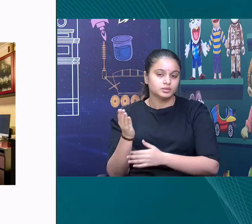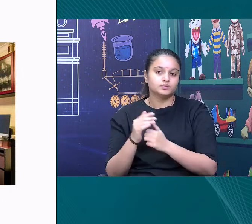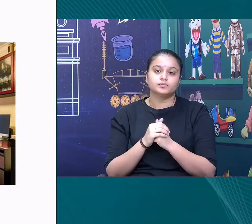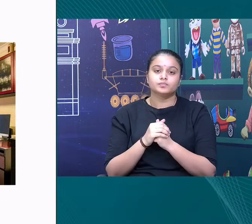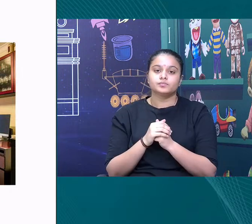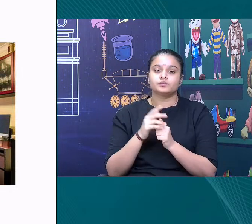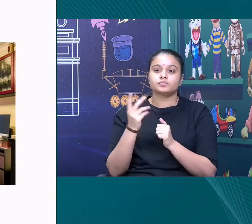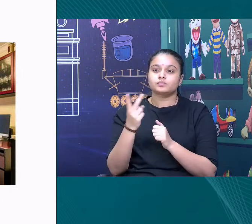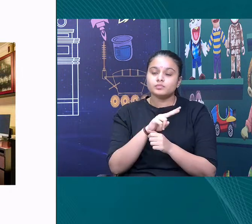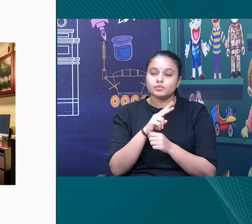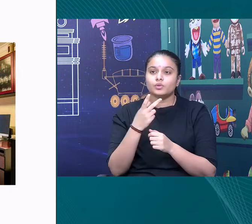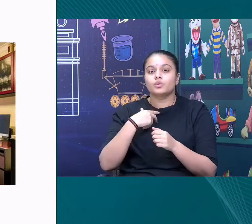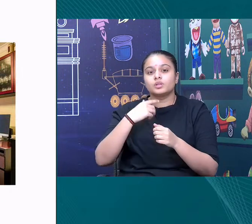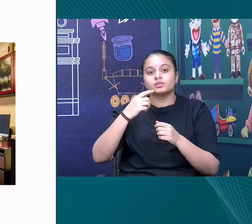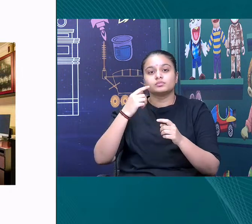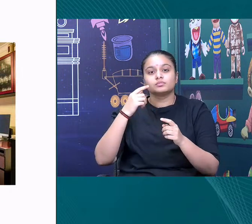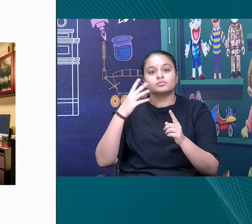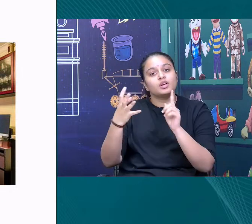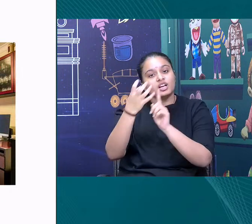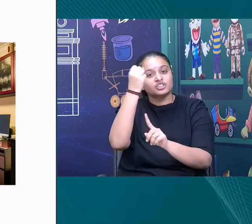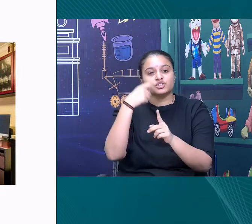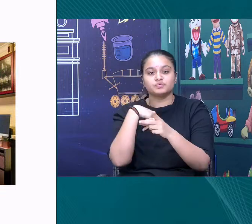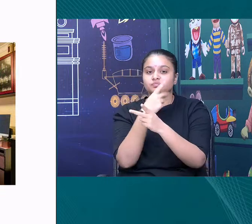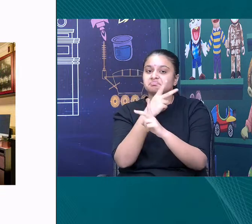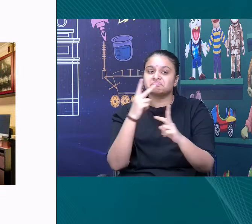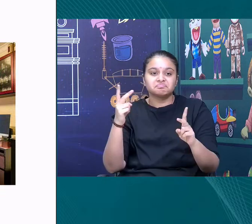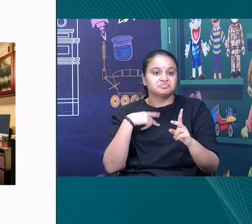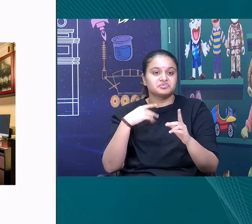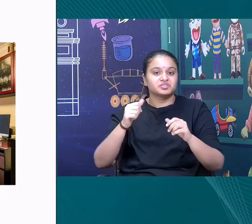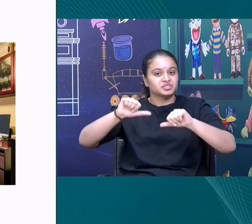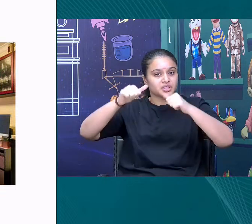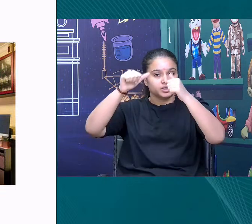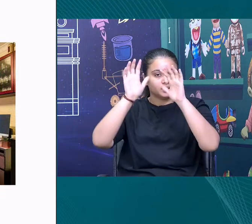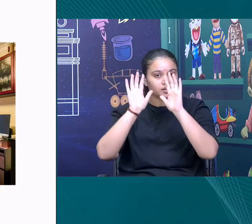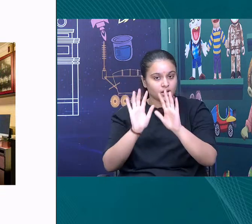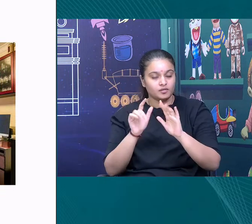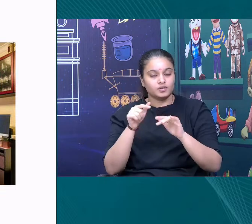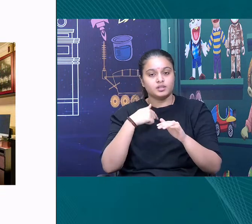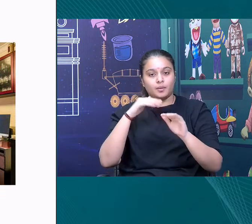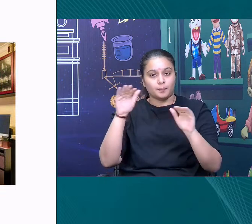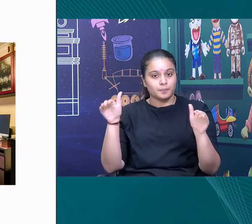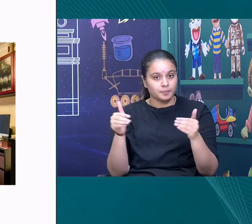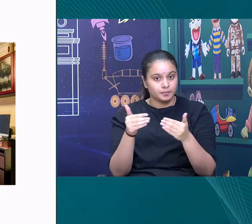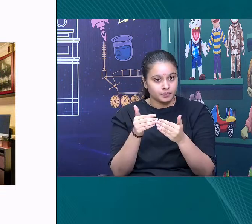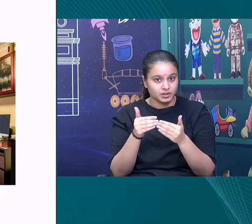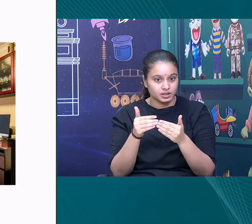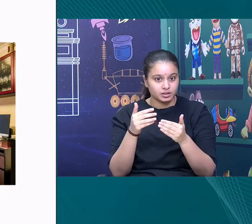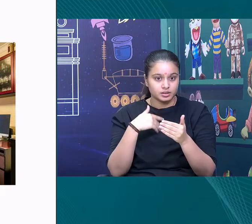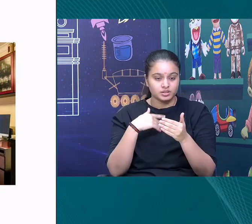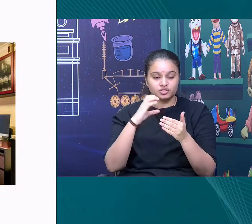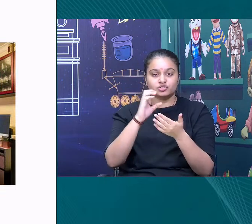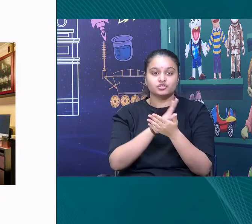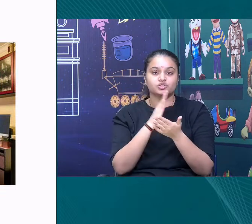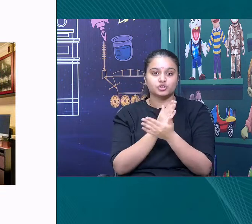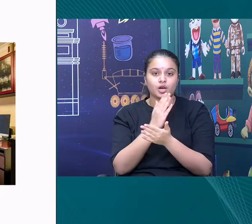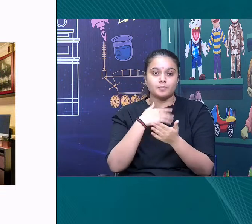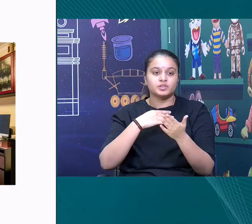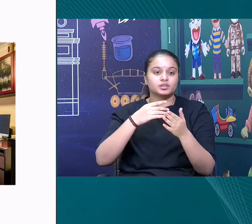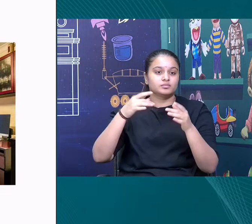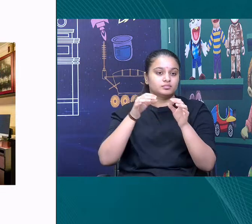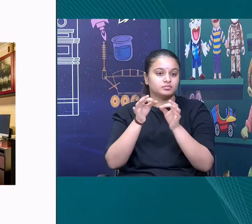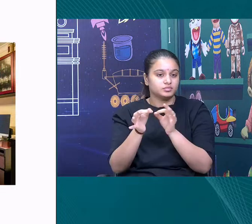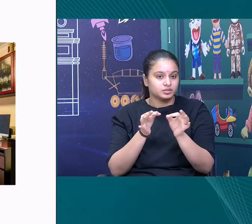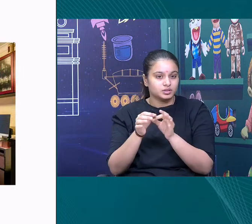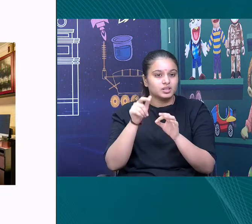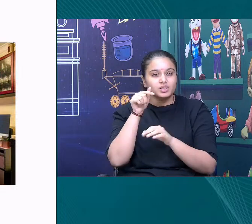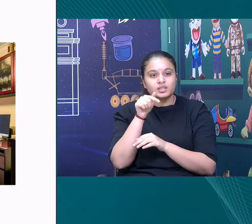yet have achieved great success. And this particular meeting, the one that Kanga describes in this chapter, A Visit to Cambridge,